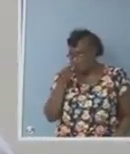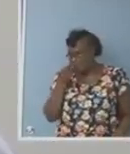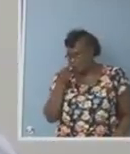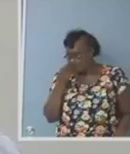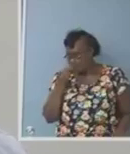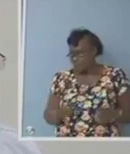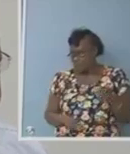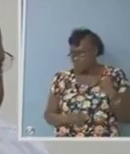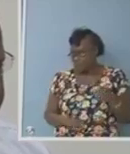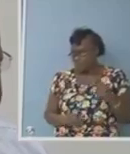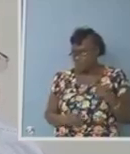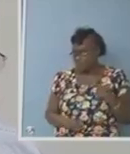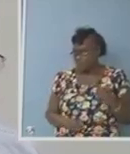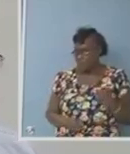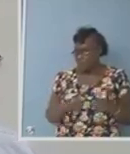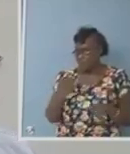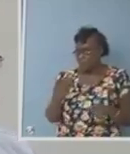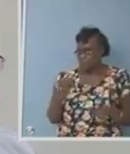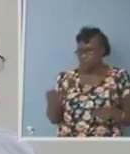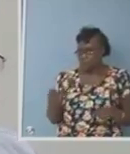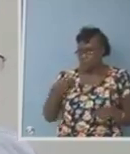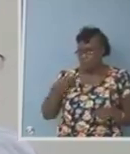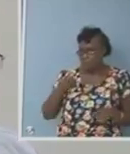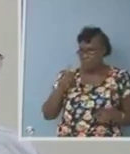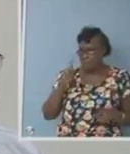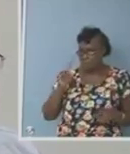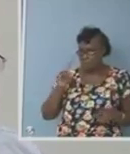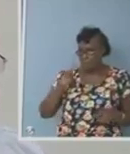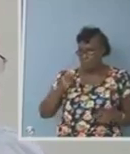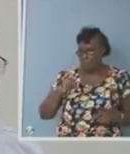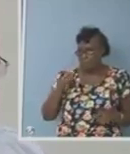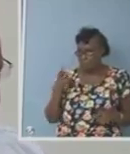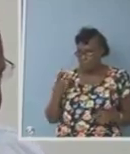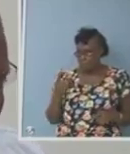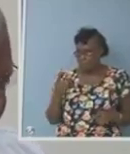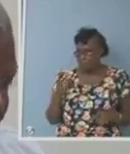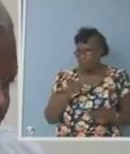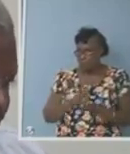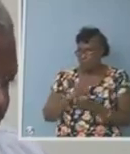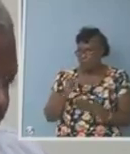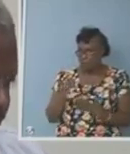And one of the things we noticed, H1N1, H3N2, back in October,